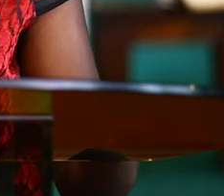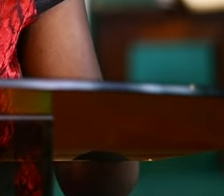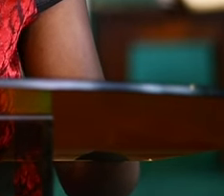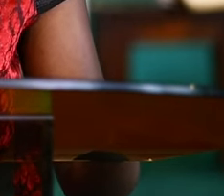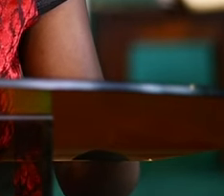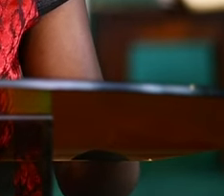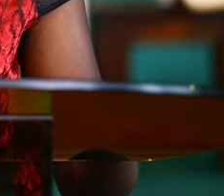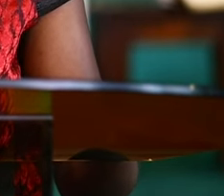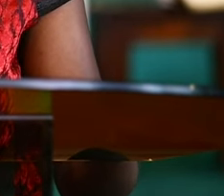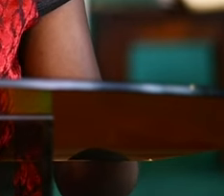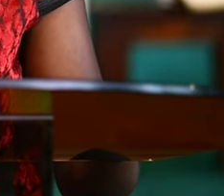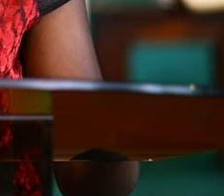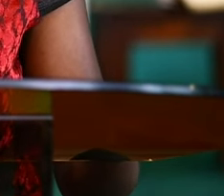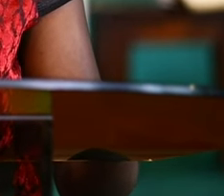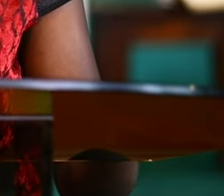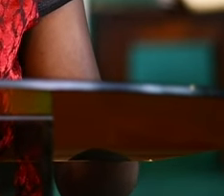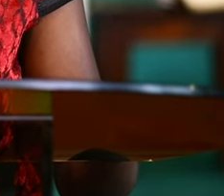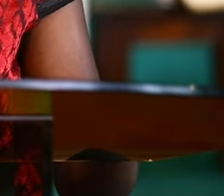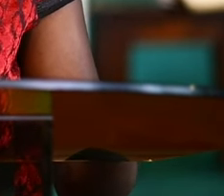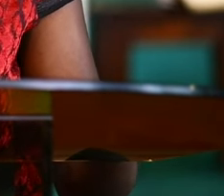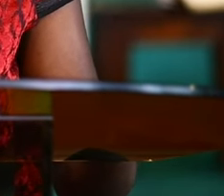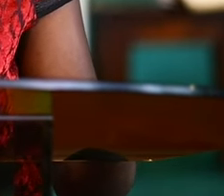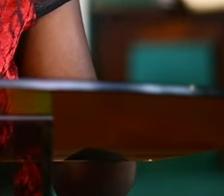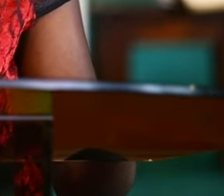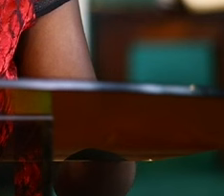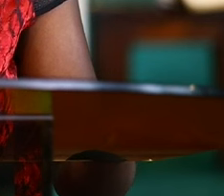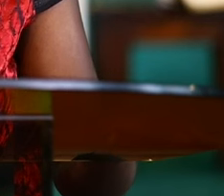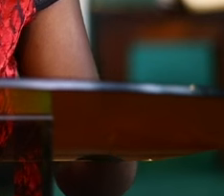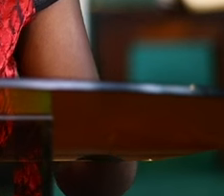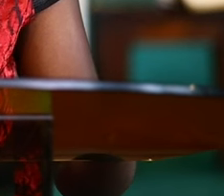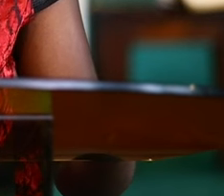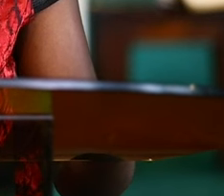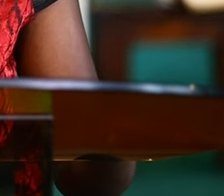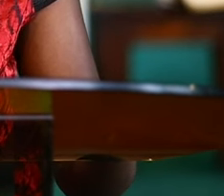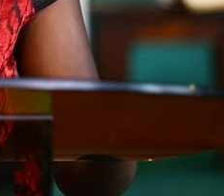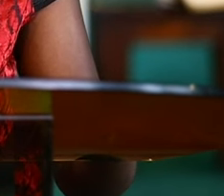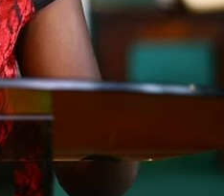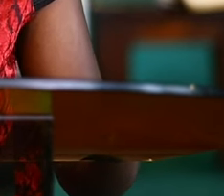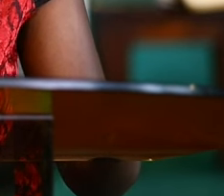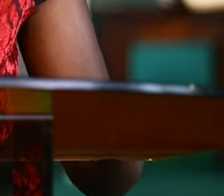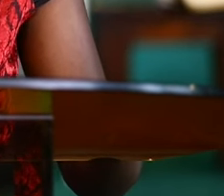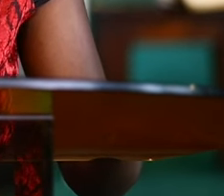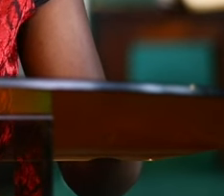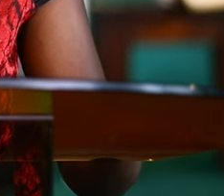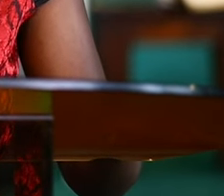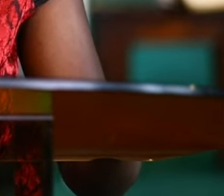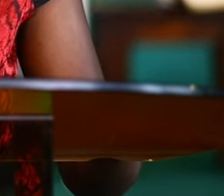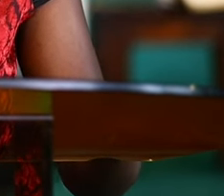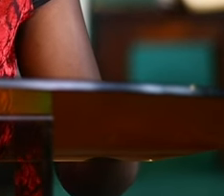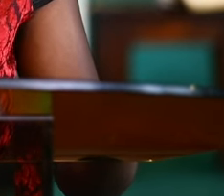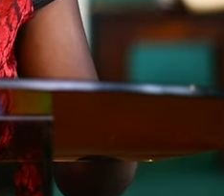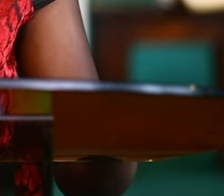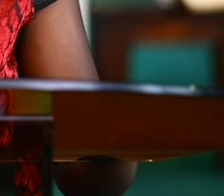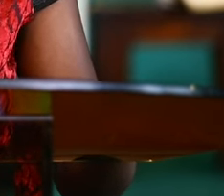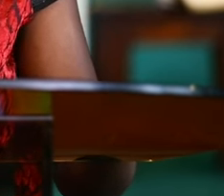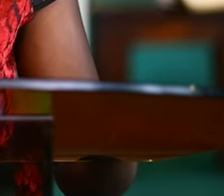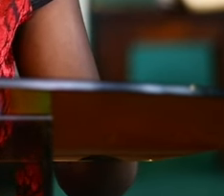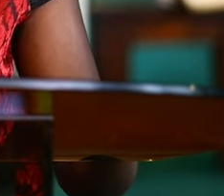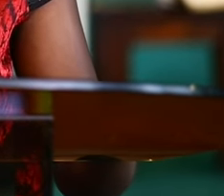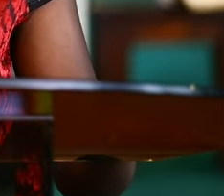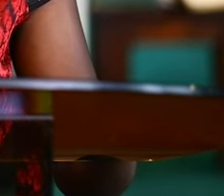again. They also preached the next Monday and the next. Every time they spoke, people gathered around to